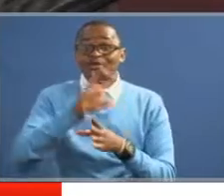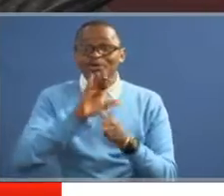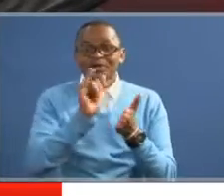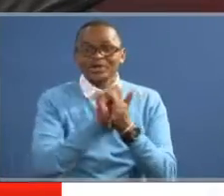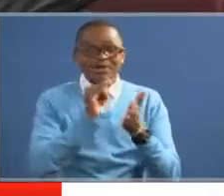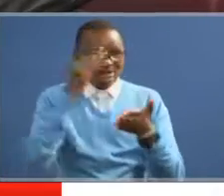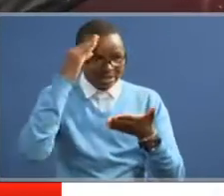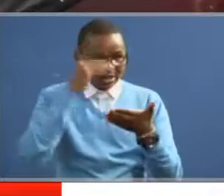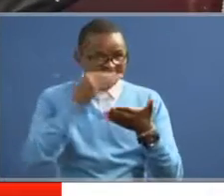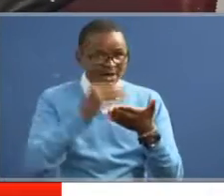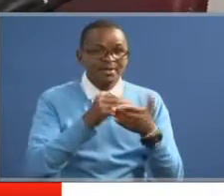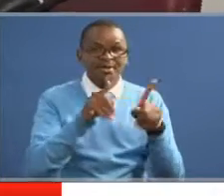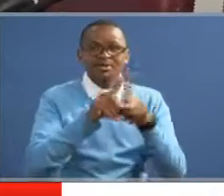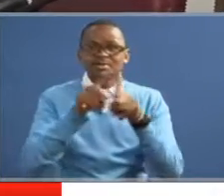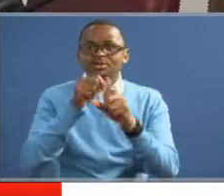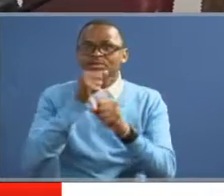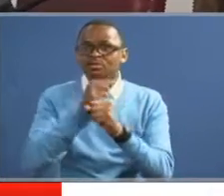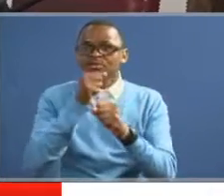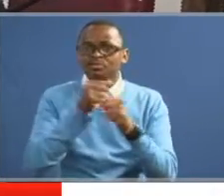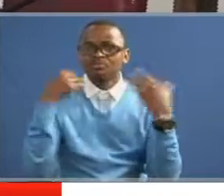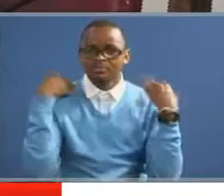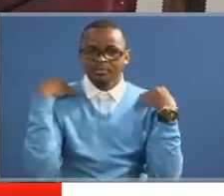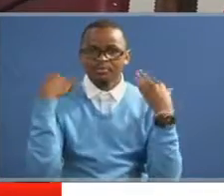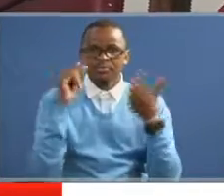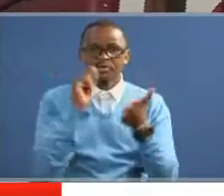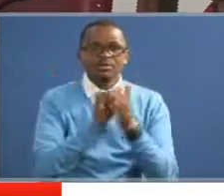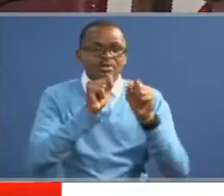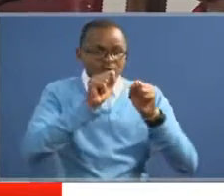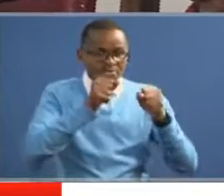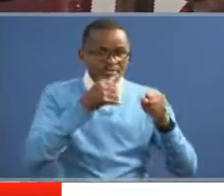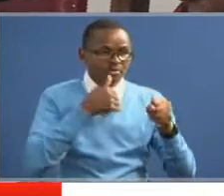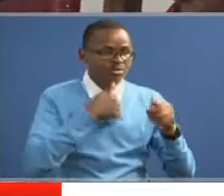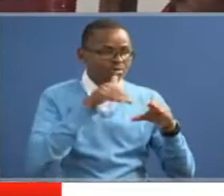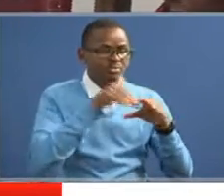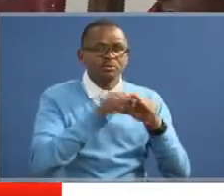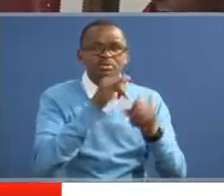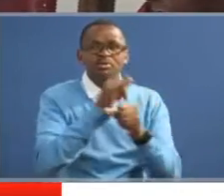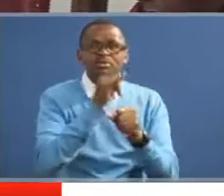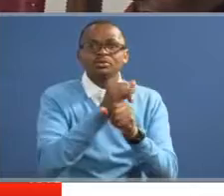ambazo wamesomea pasi na kufanya mazoezi ili kuweza kubobea katika